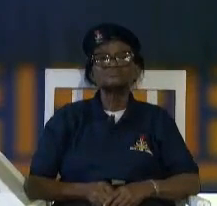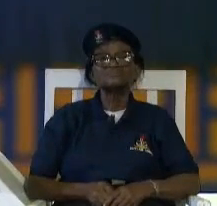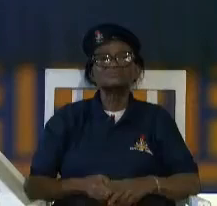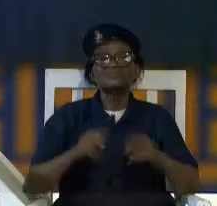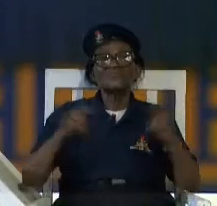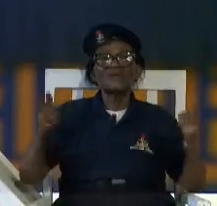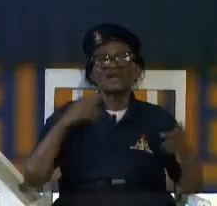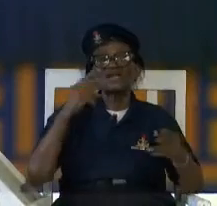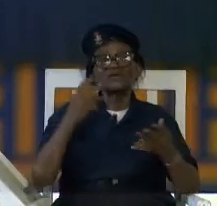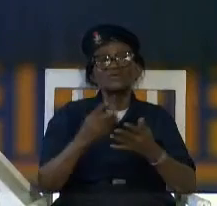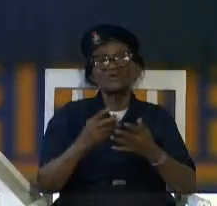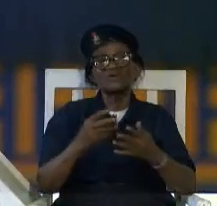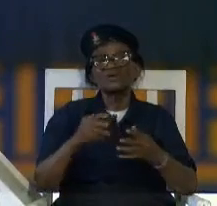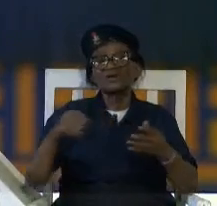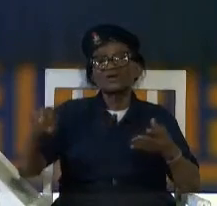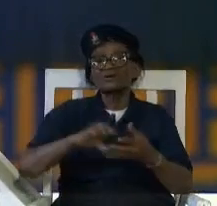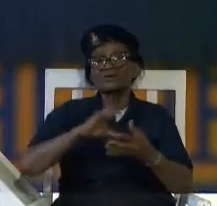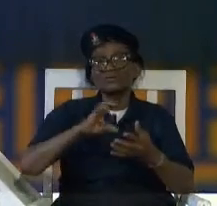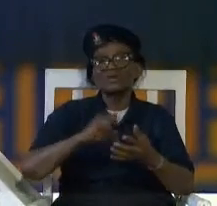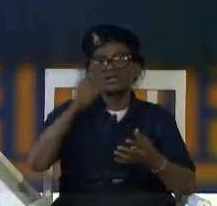Very wealthy woman.